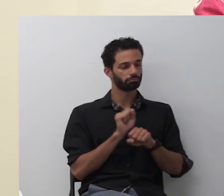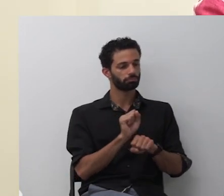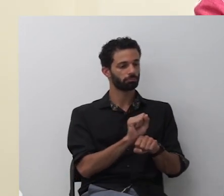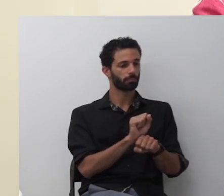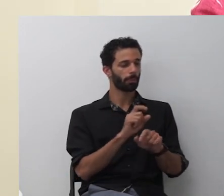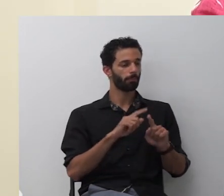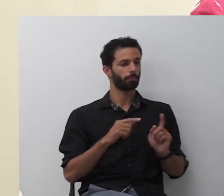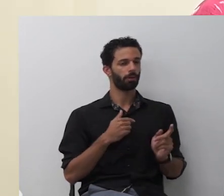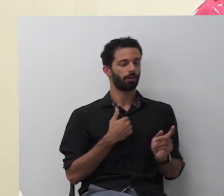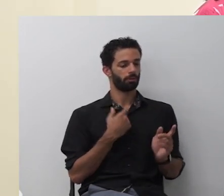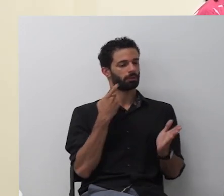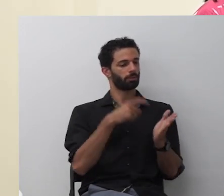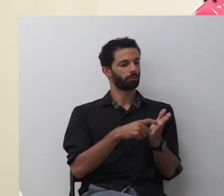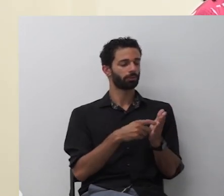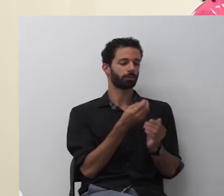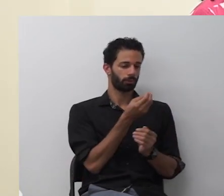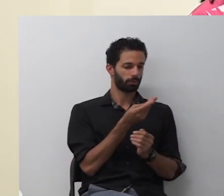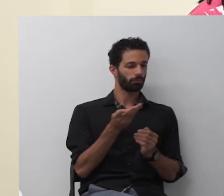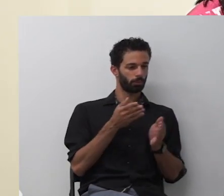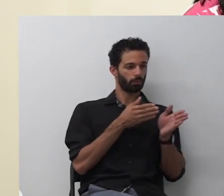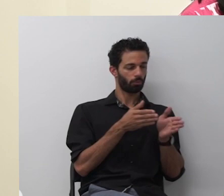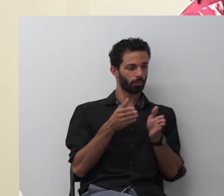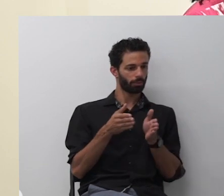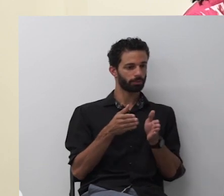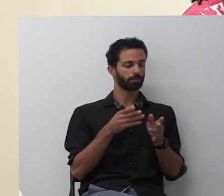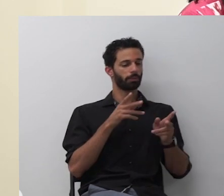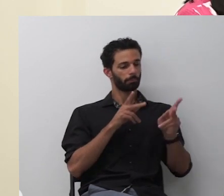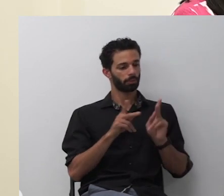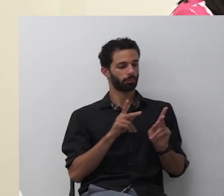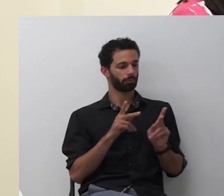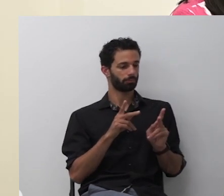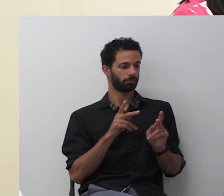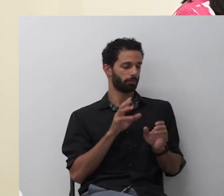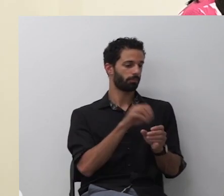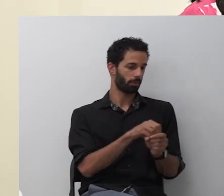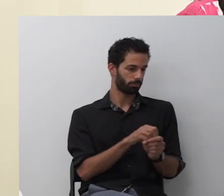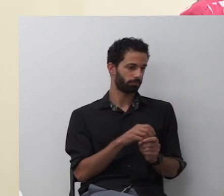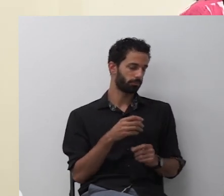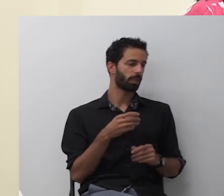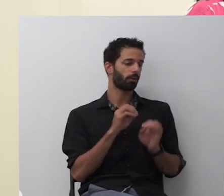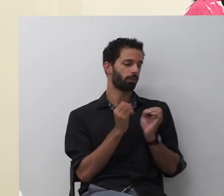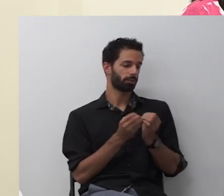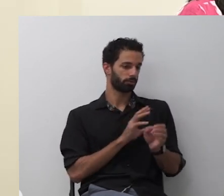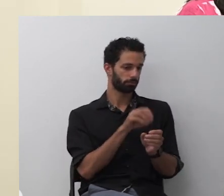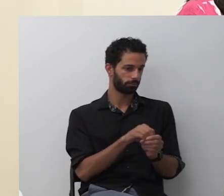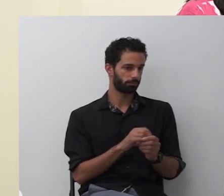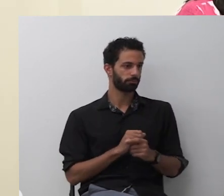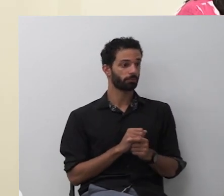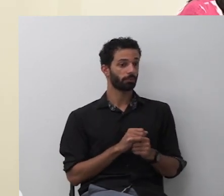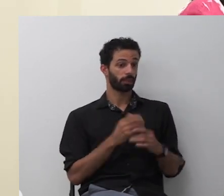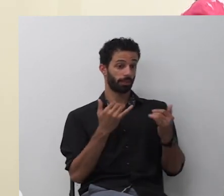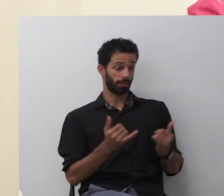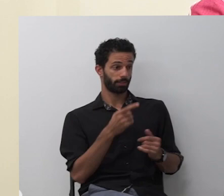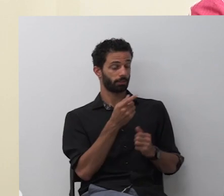are a couple of ways in which people do that and organizations do that. So first and foremost, this is a